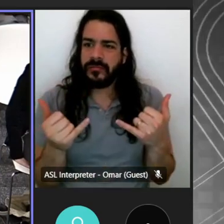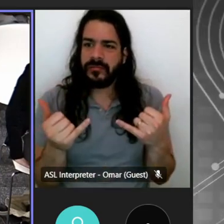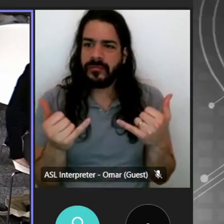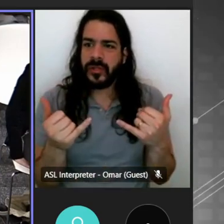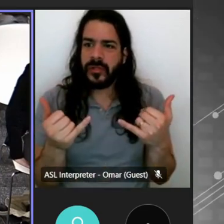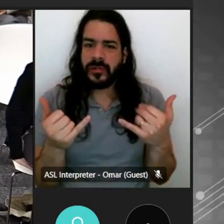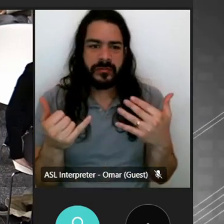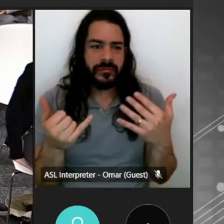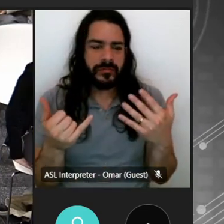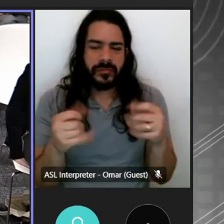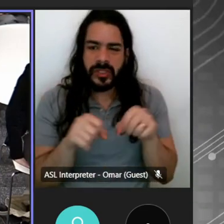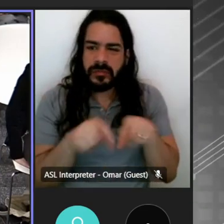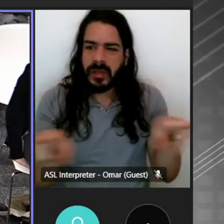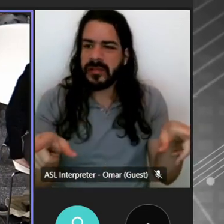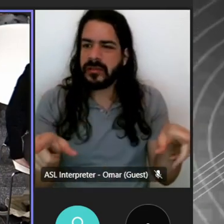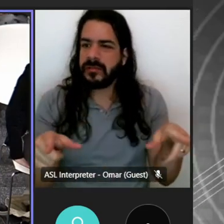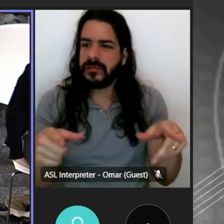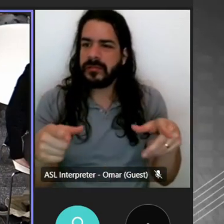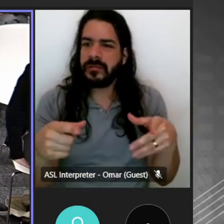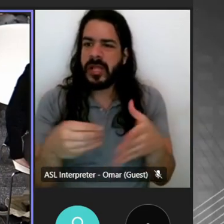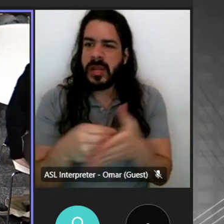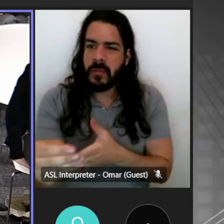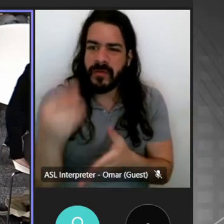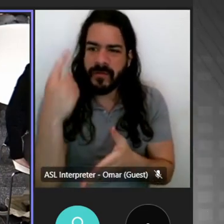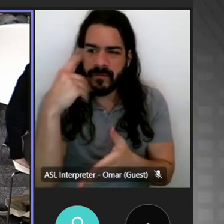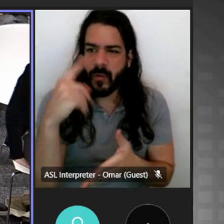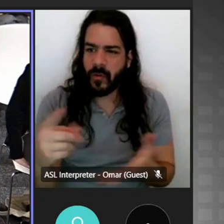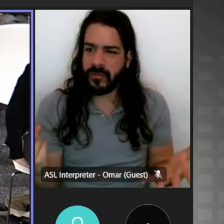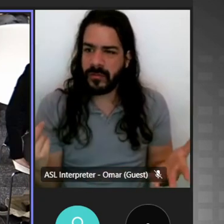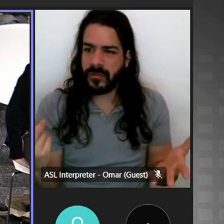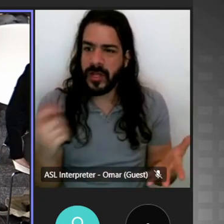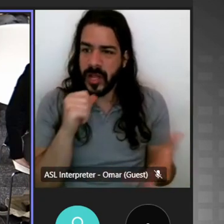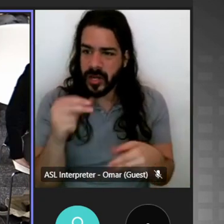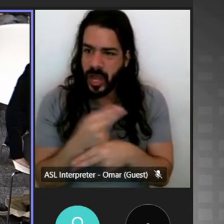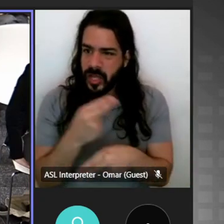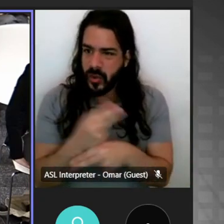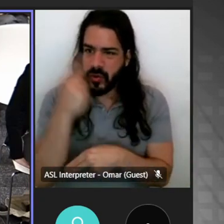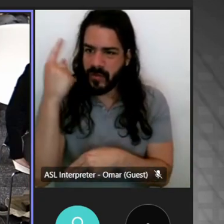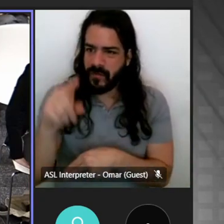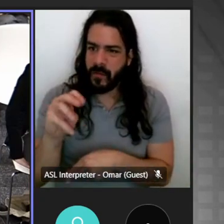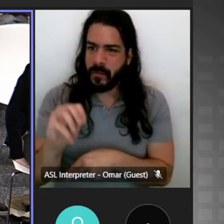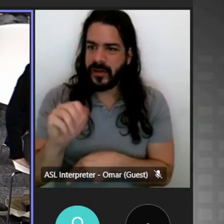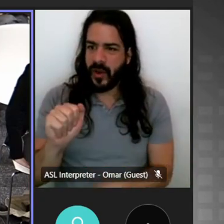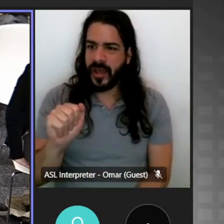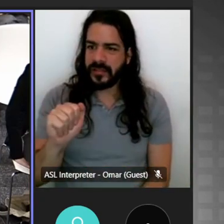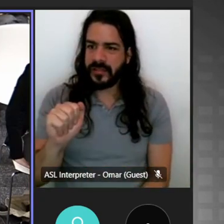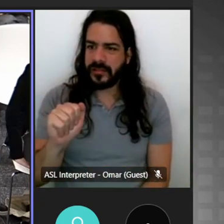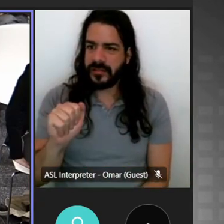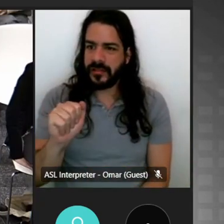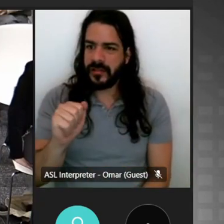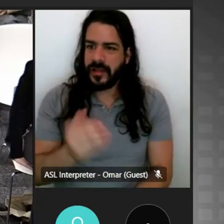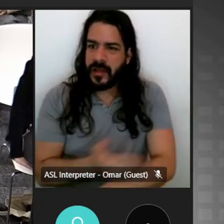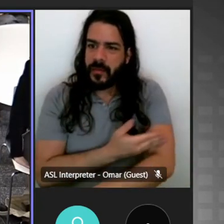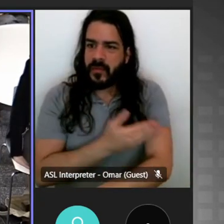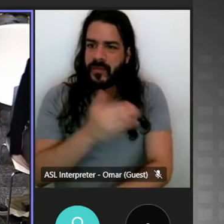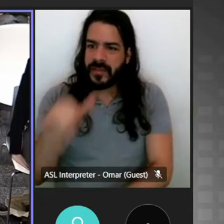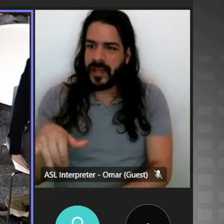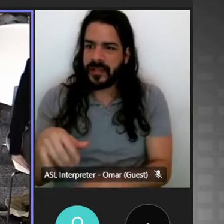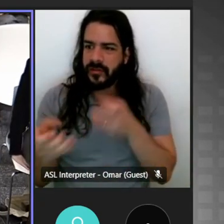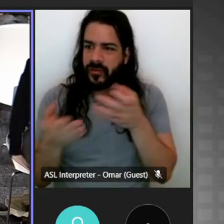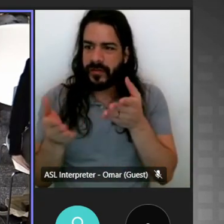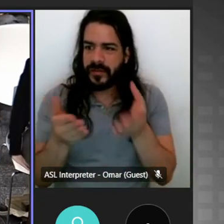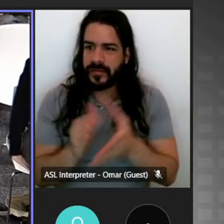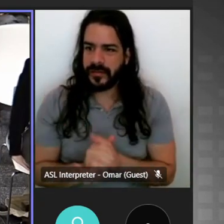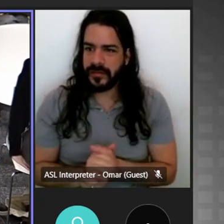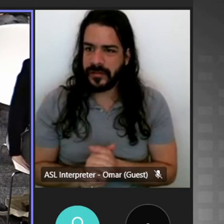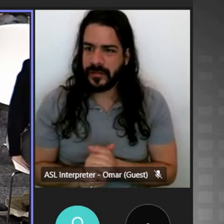it dispersed? What was it spent on? It certainly was not spent on Metro Access and